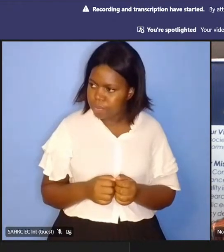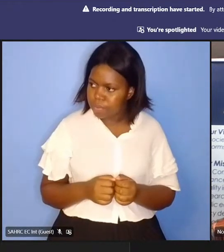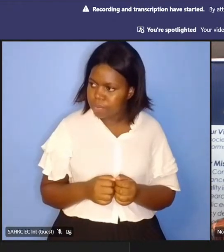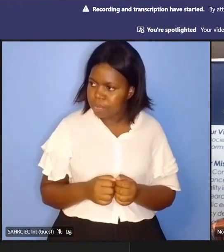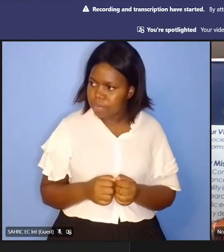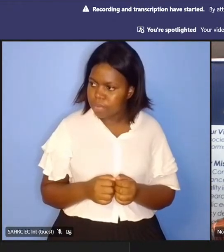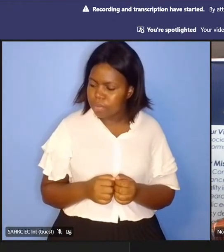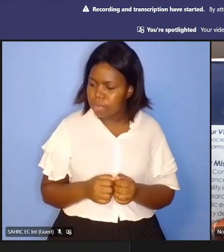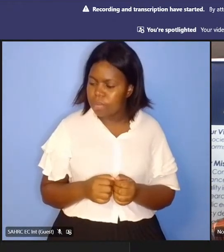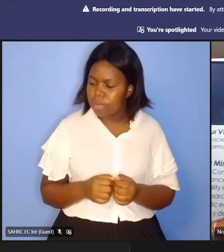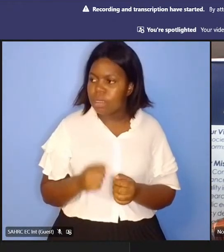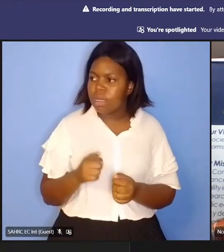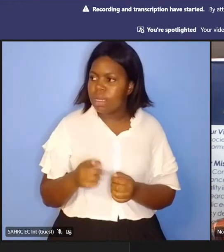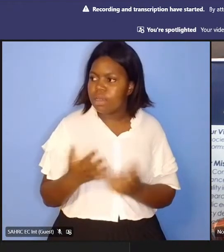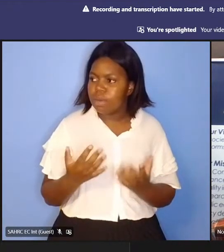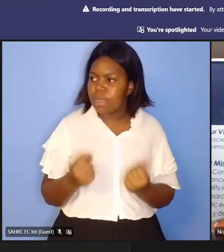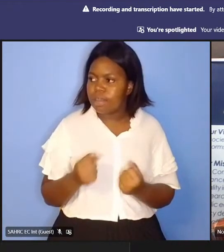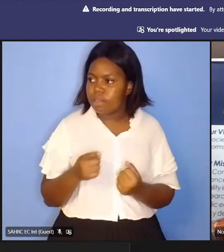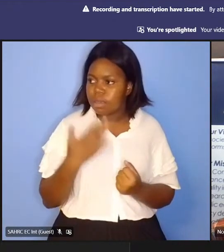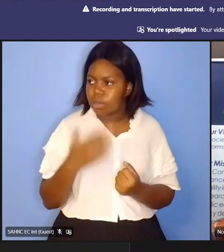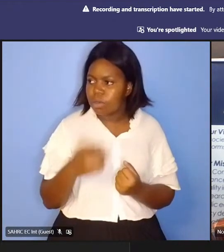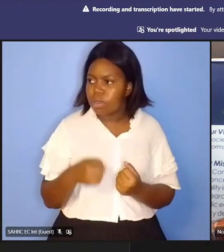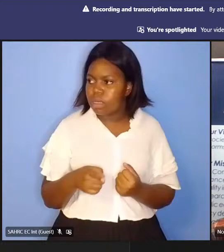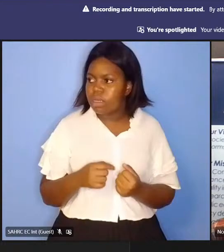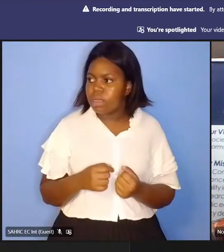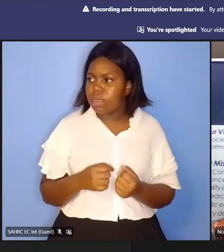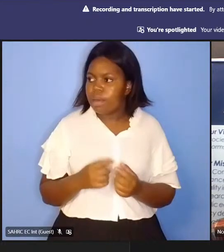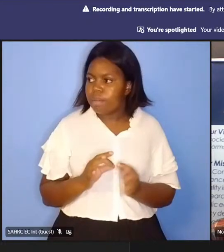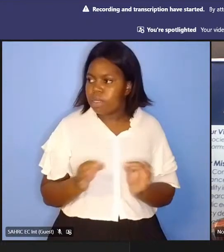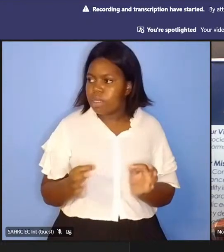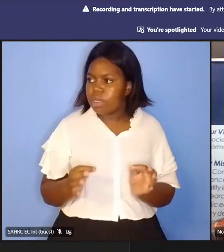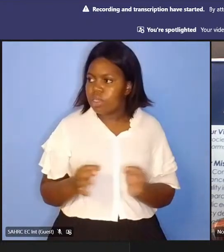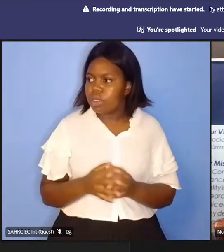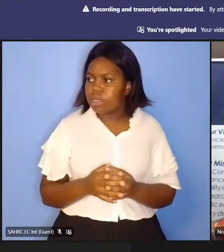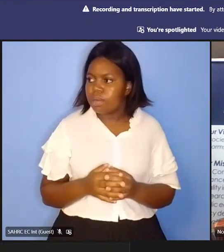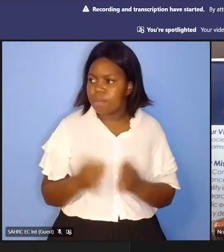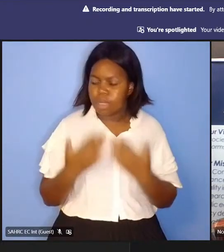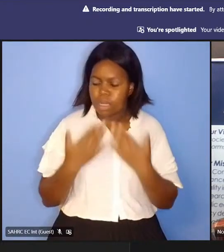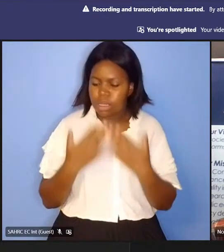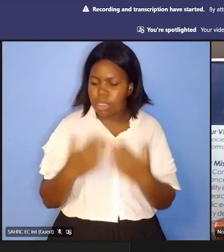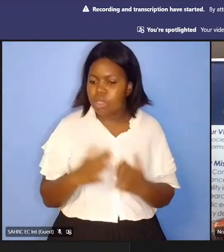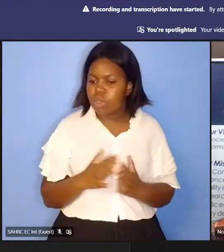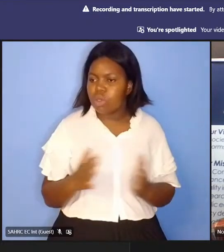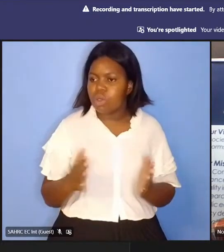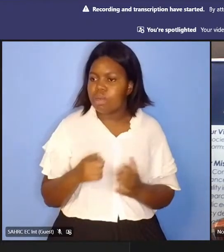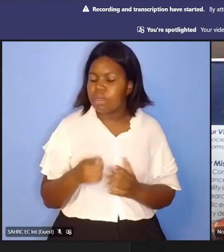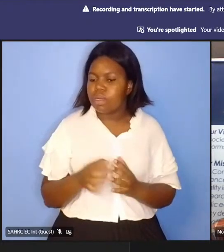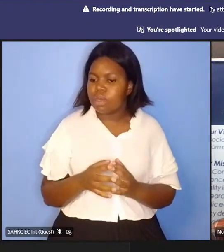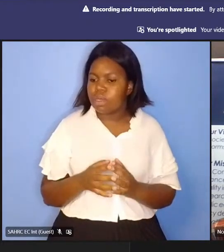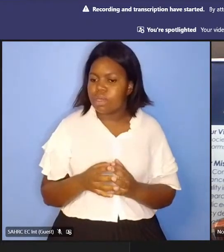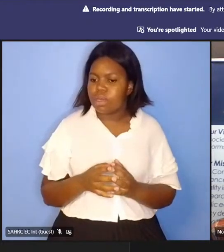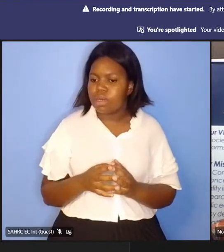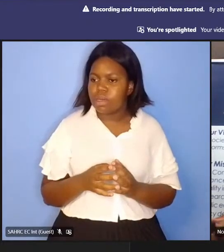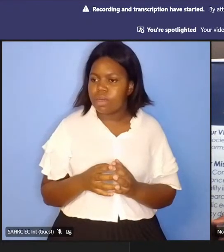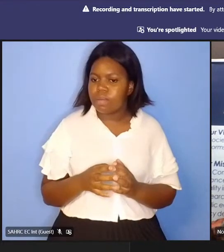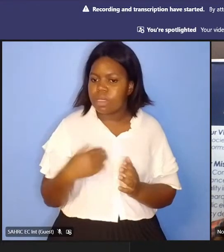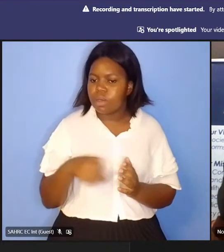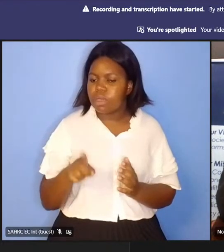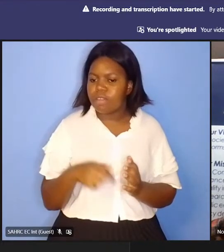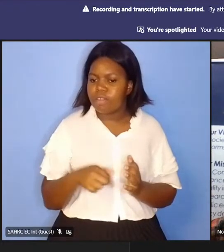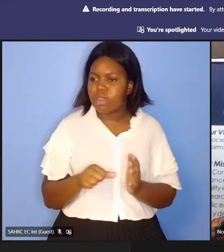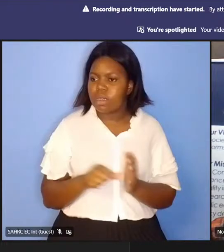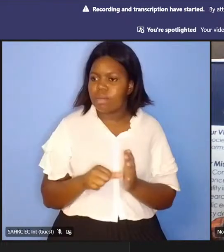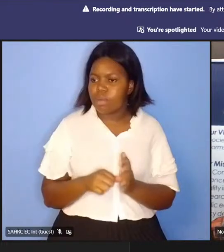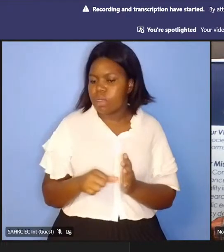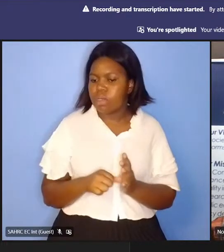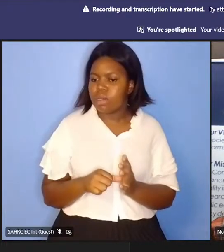of your presentation, which is also going to assist us in going forward. So thank you so much. It was really interesting and informing having